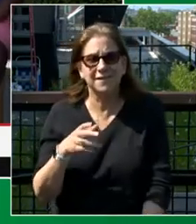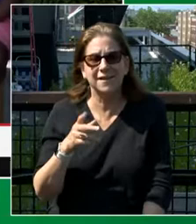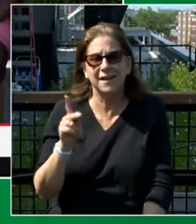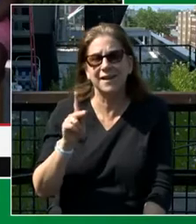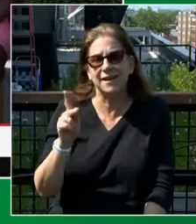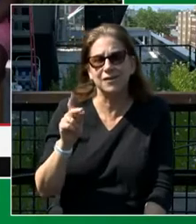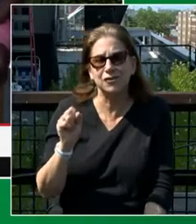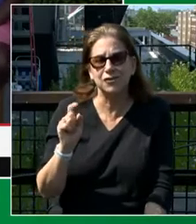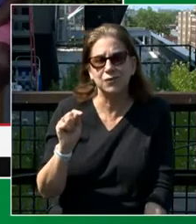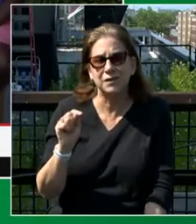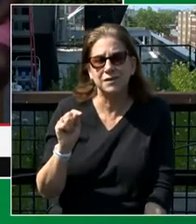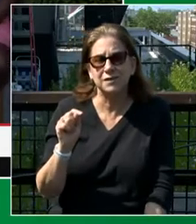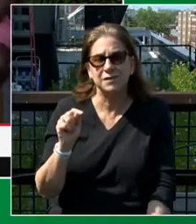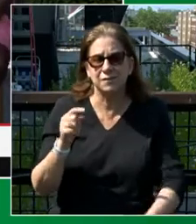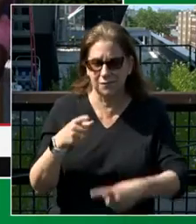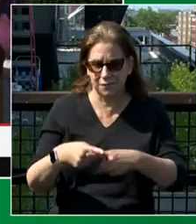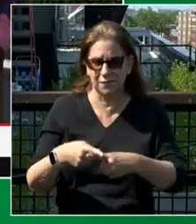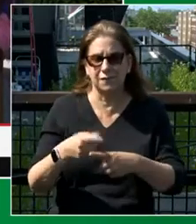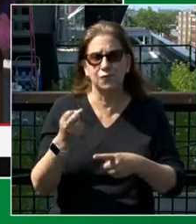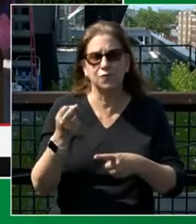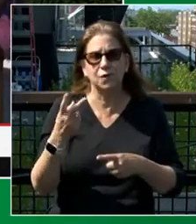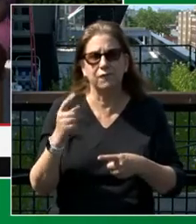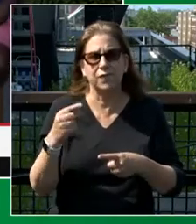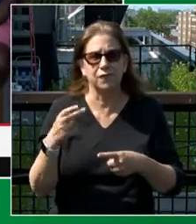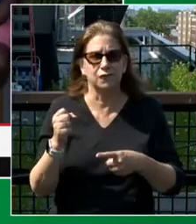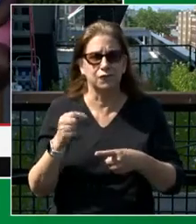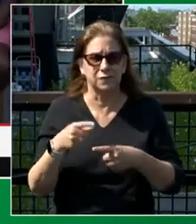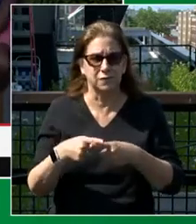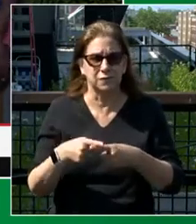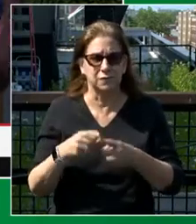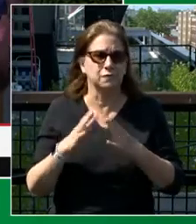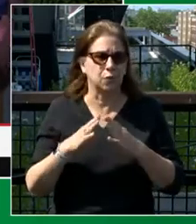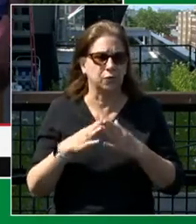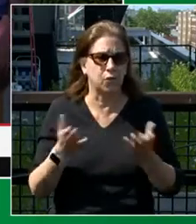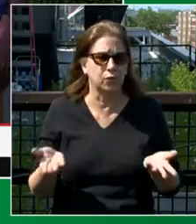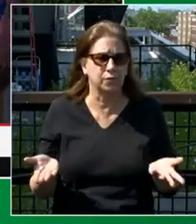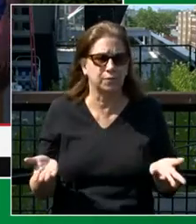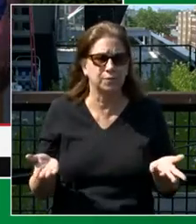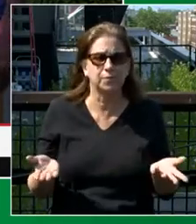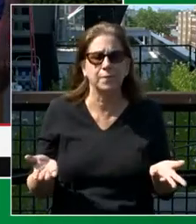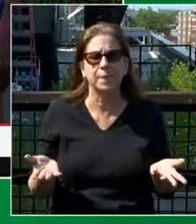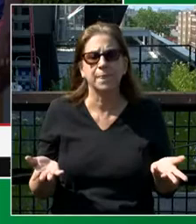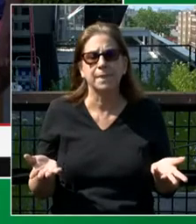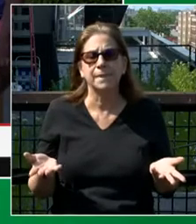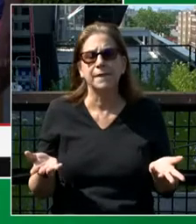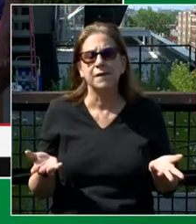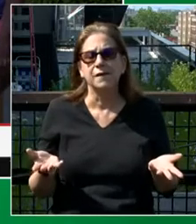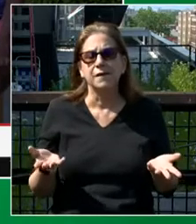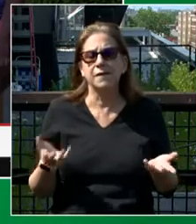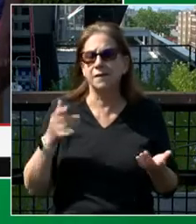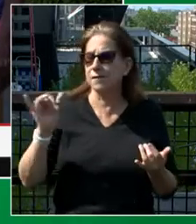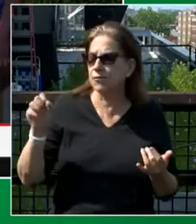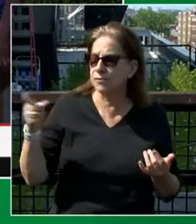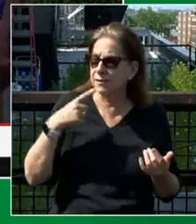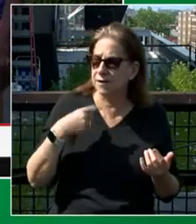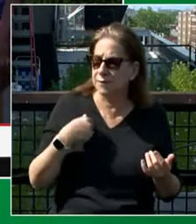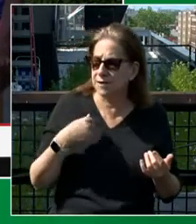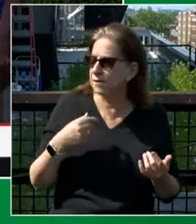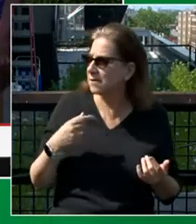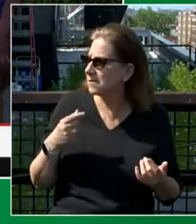walk us through, what was 2020 like, and then how have you seen it sort of change as we've come towards reopen here in